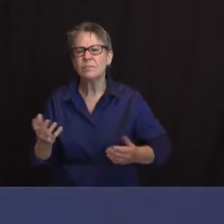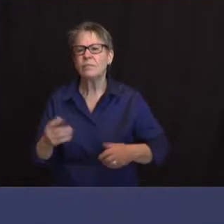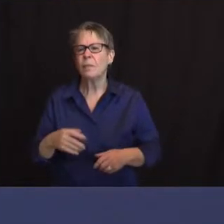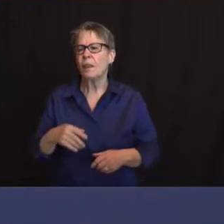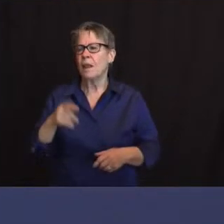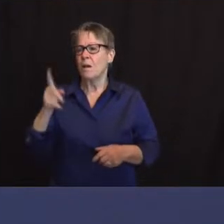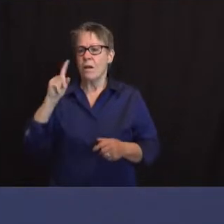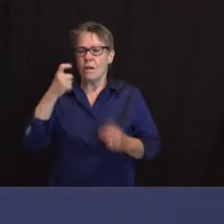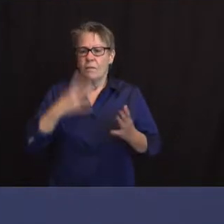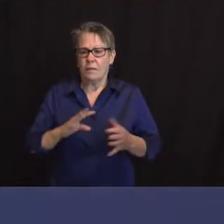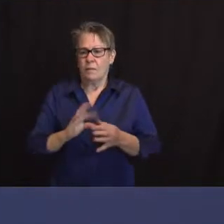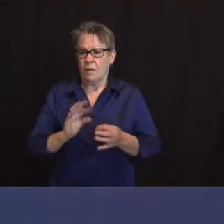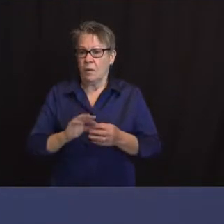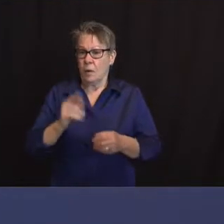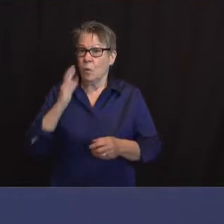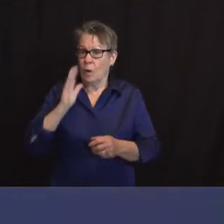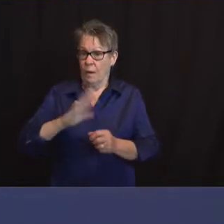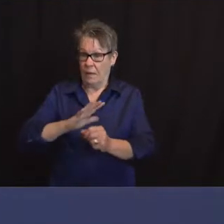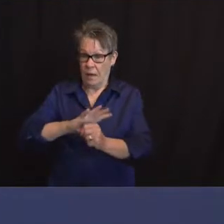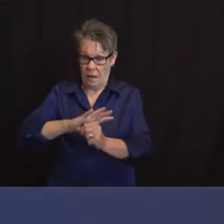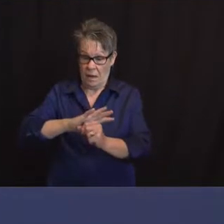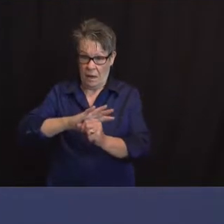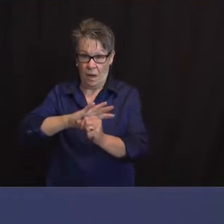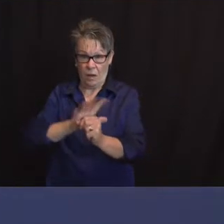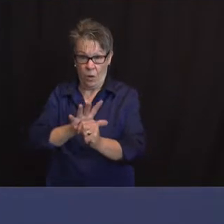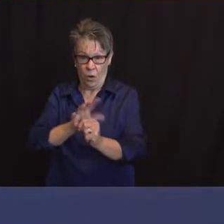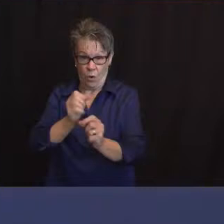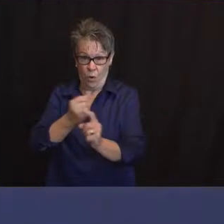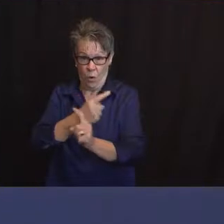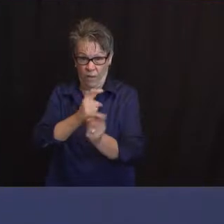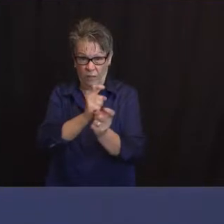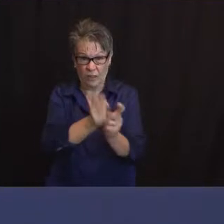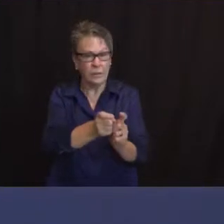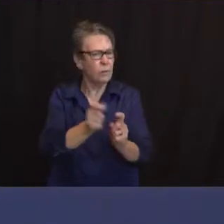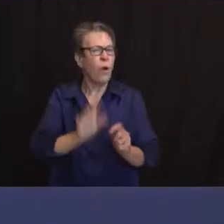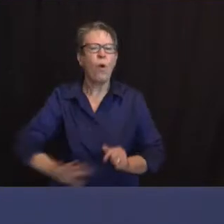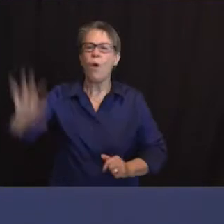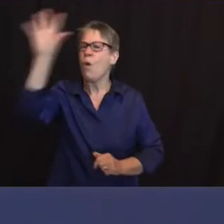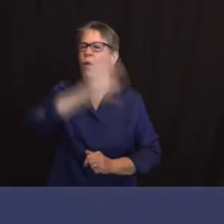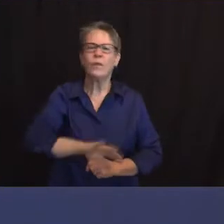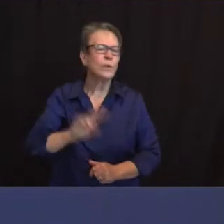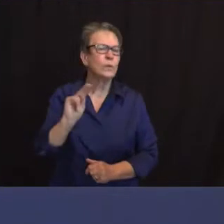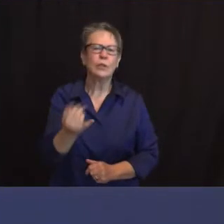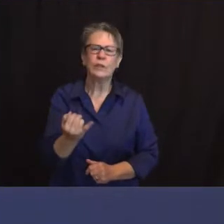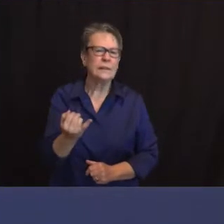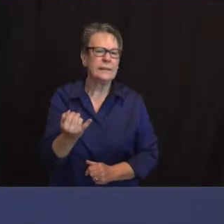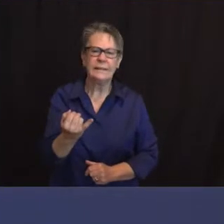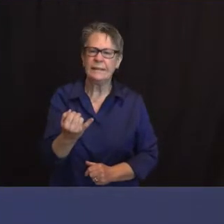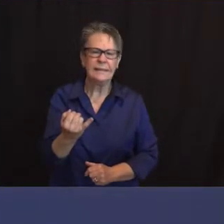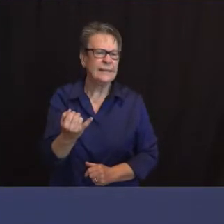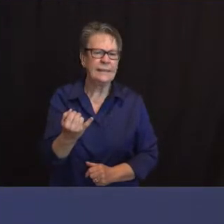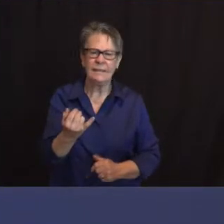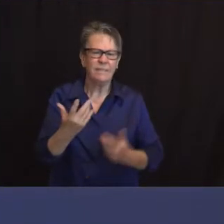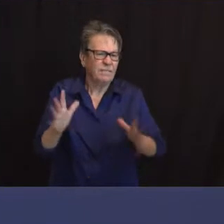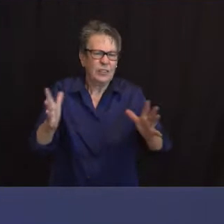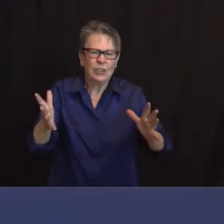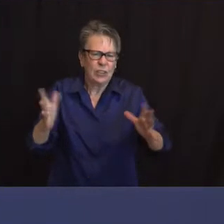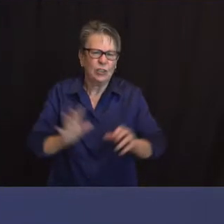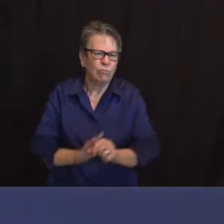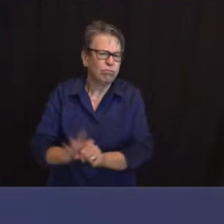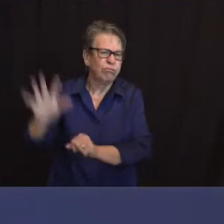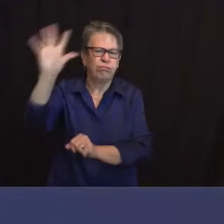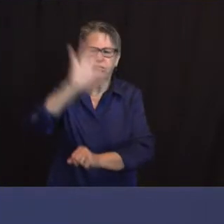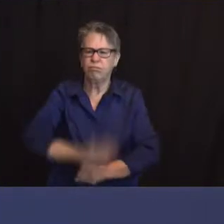we're assuming they're widespread. They're not just sort of here and there. But I look at total